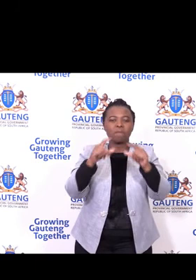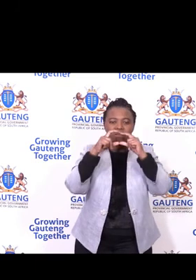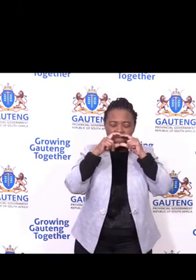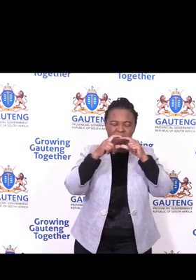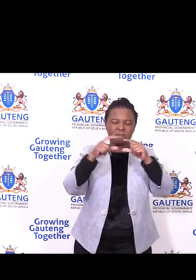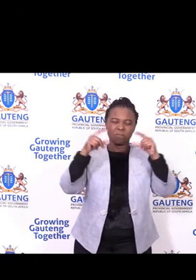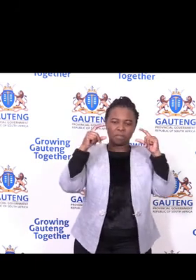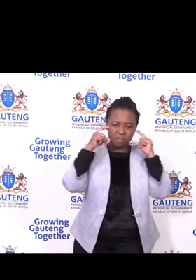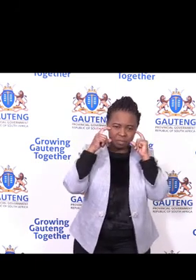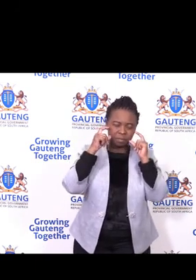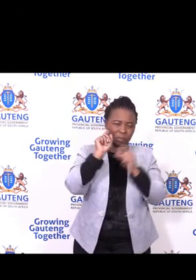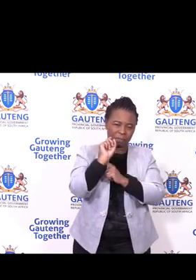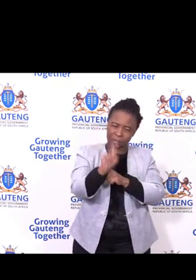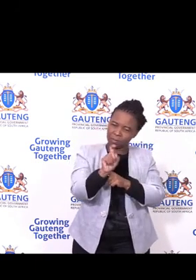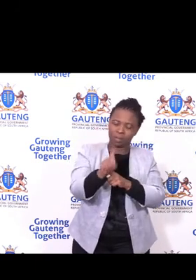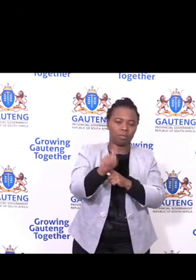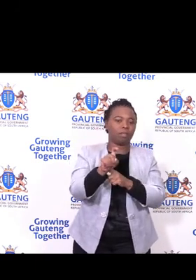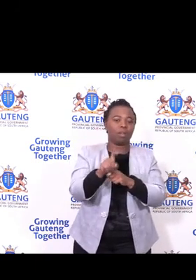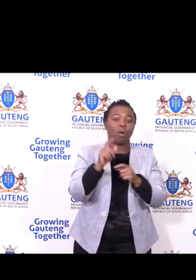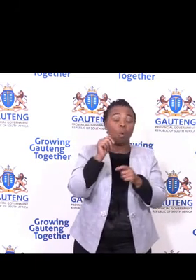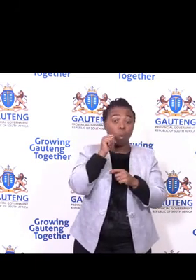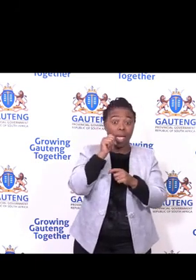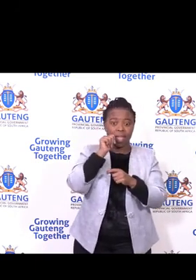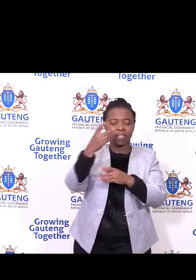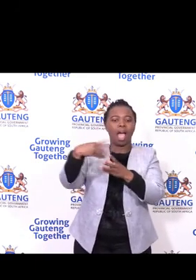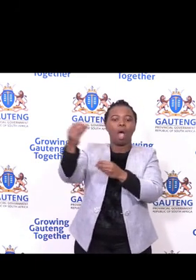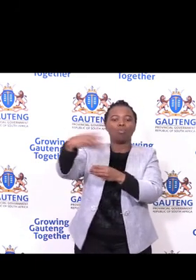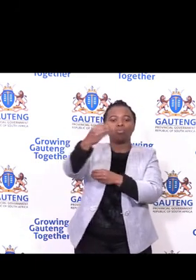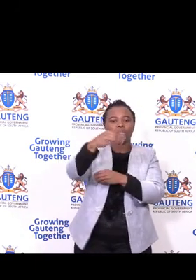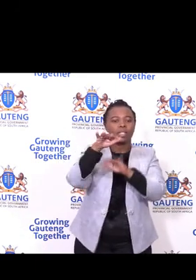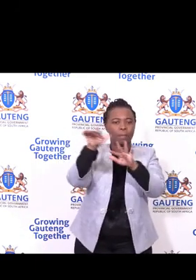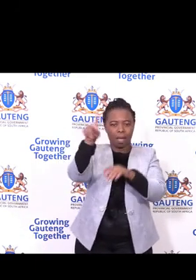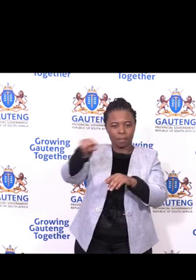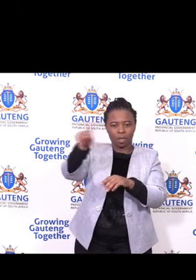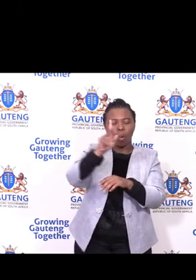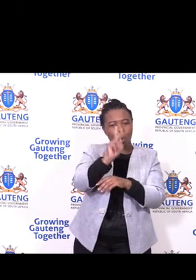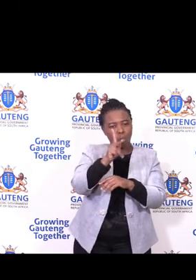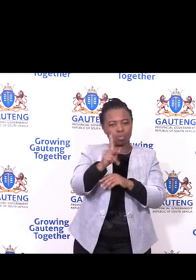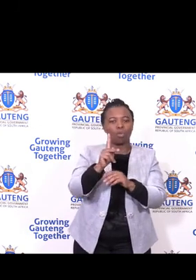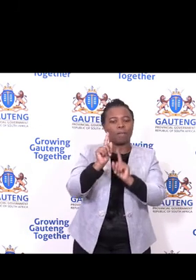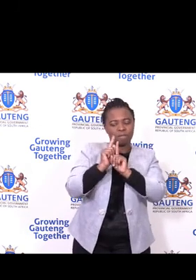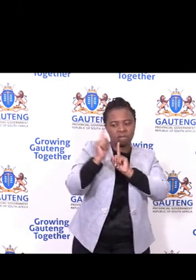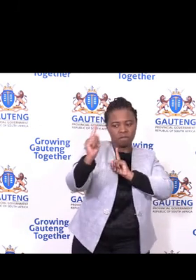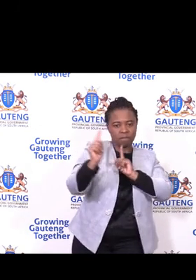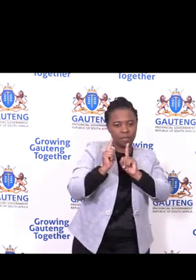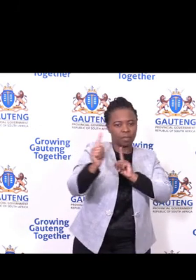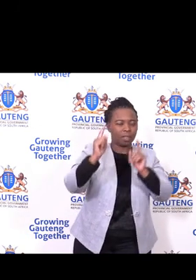are outside there in the public, and also practice physical social